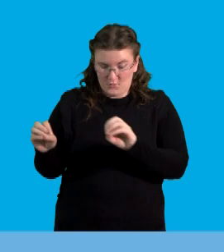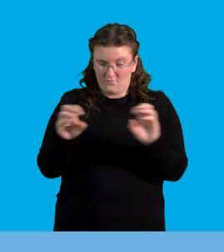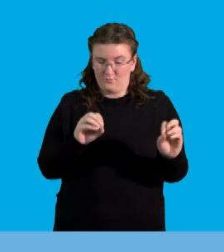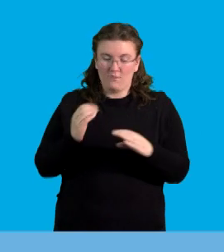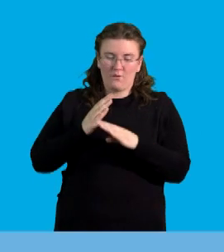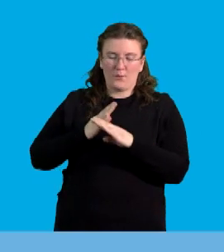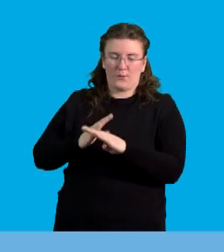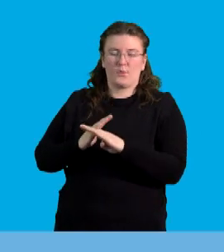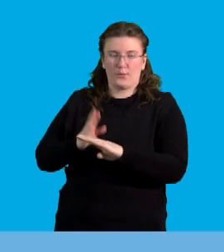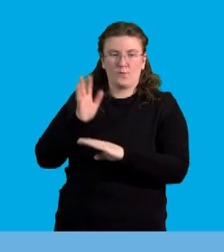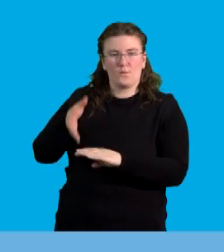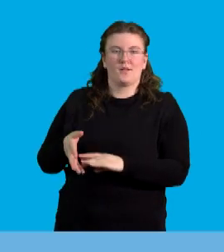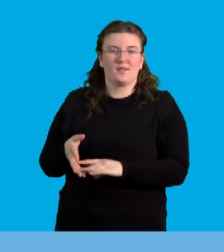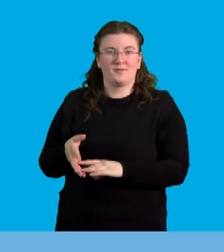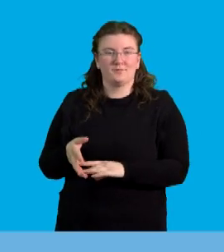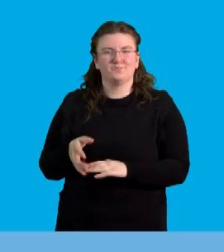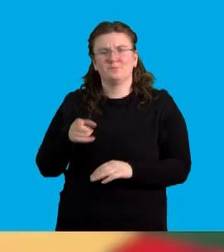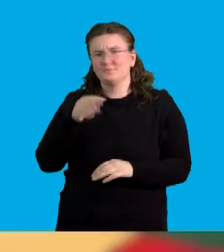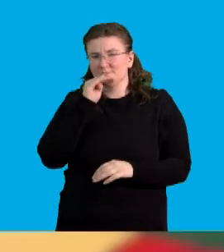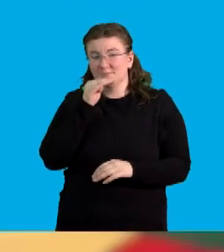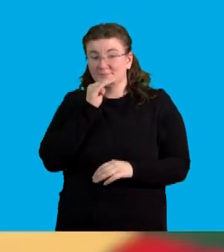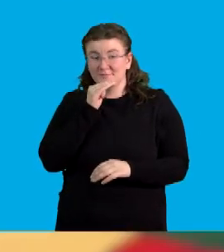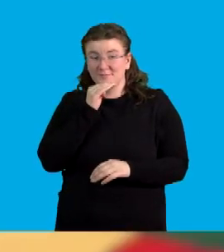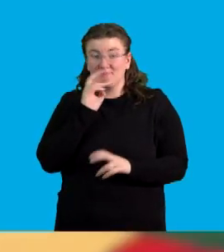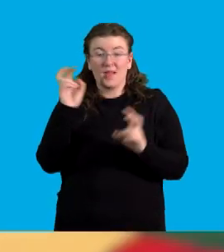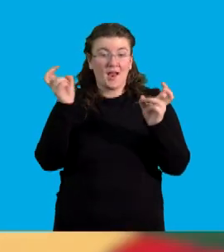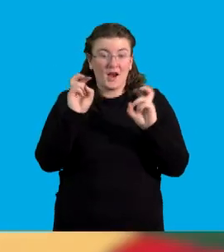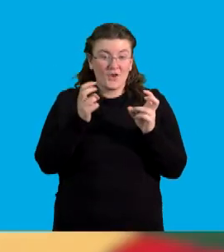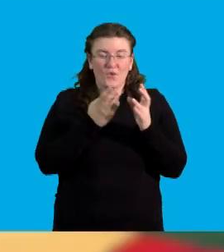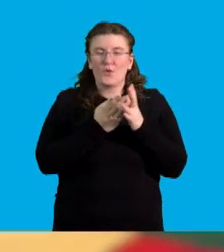creates resistance. So basically, it doesn't want the current to